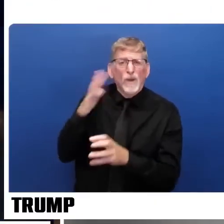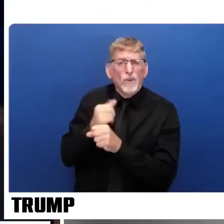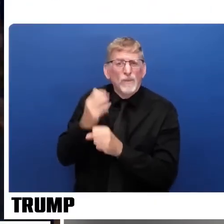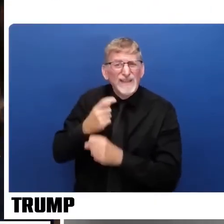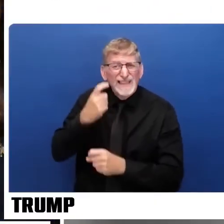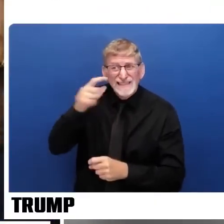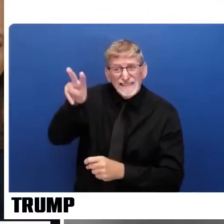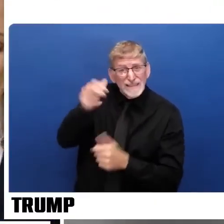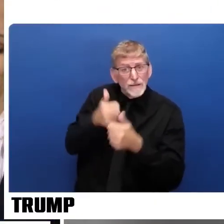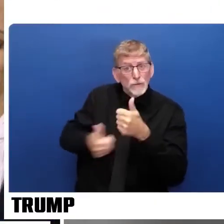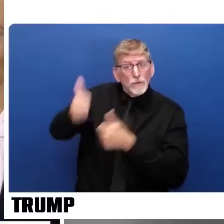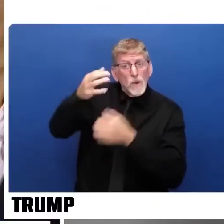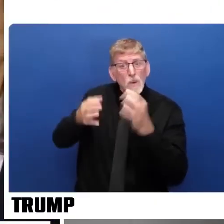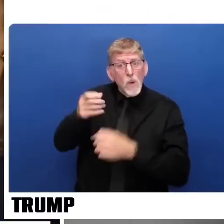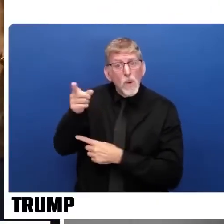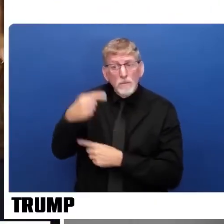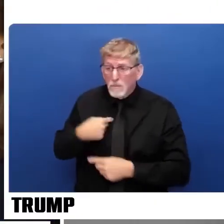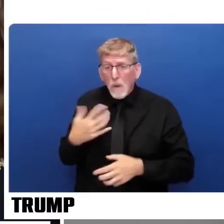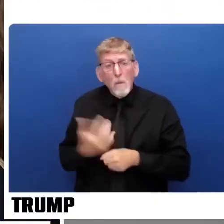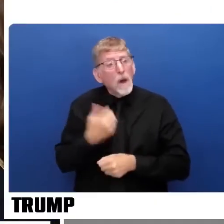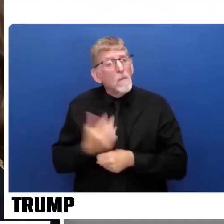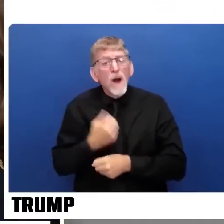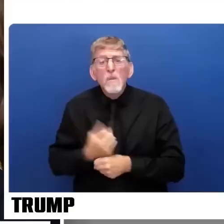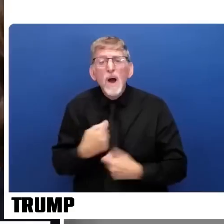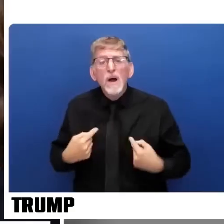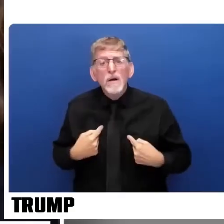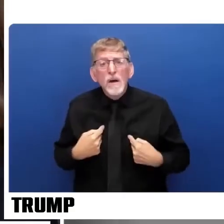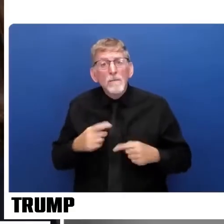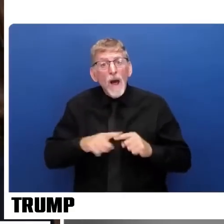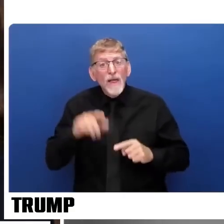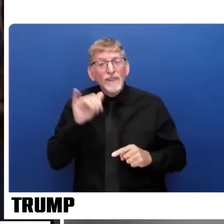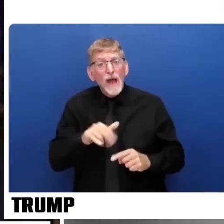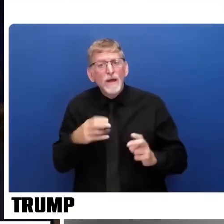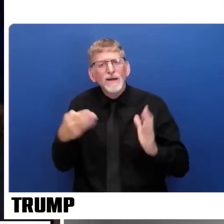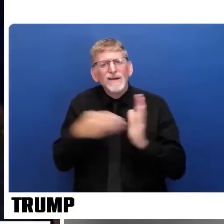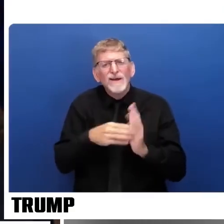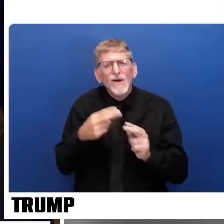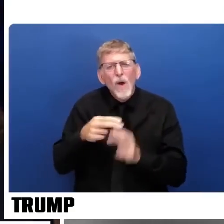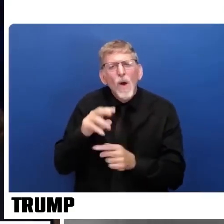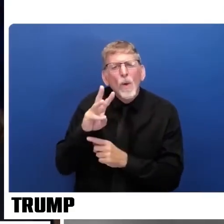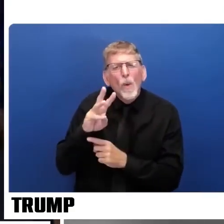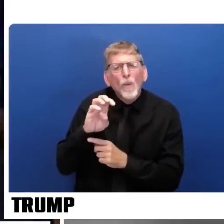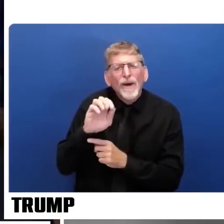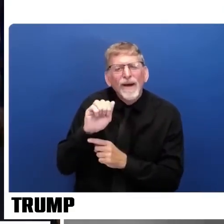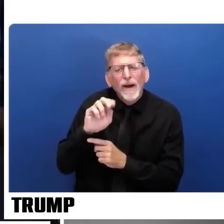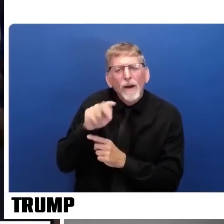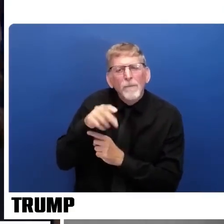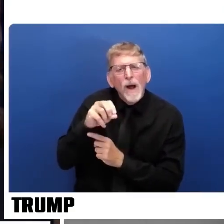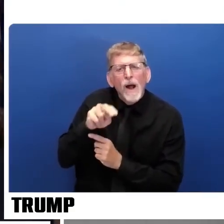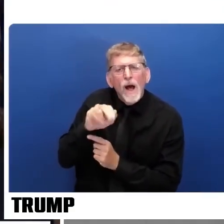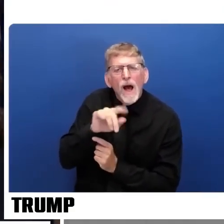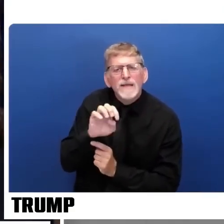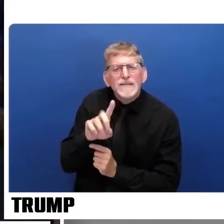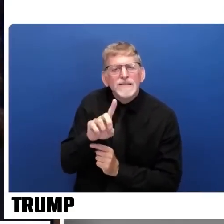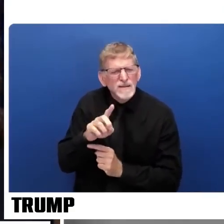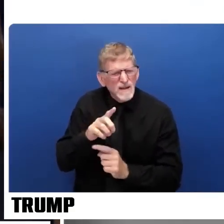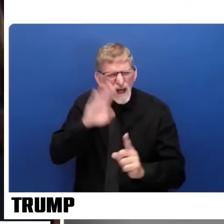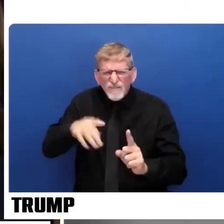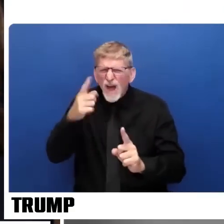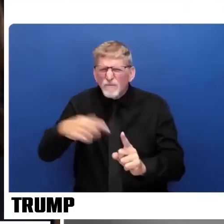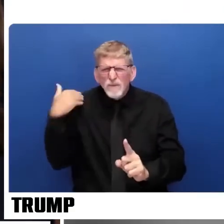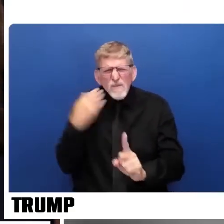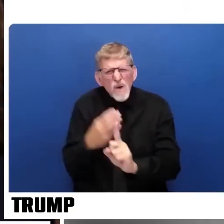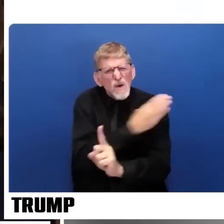I'm winning most of them. But those are cases, it's called weaponization. Never happened in this country. They weaponized the Justice